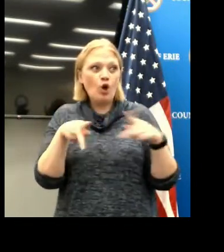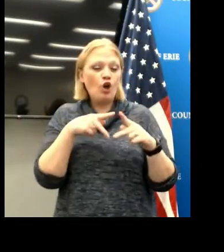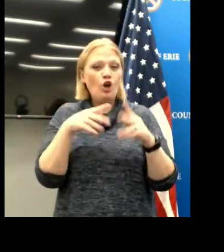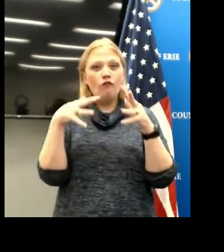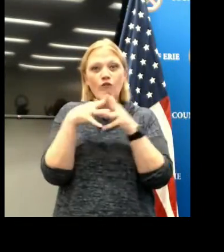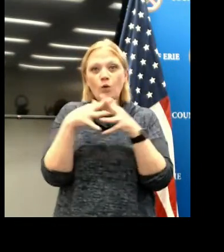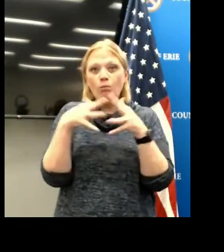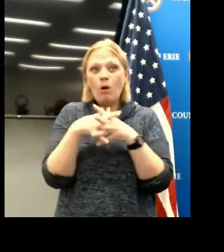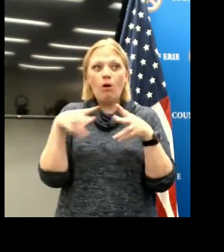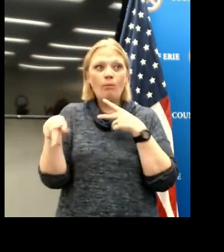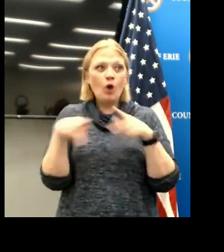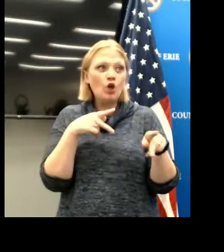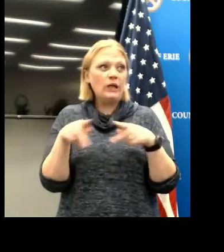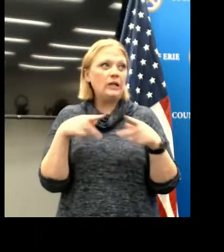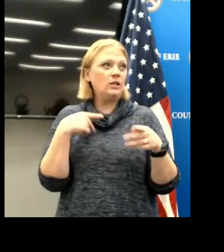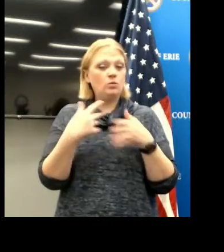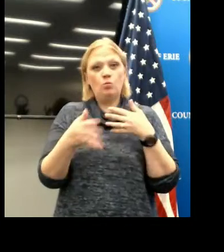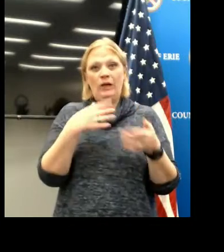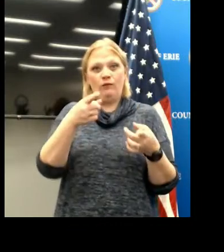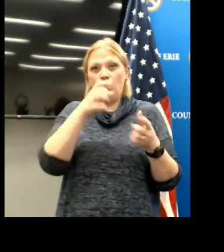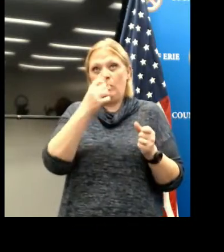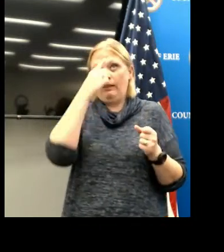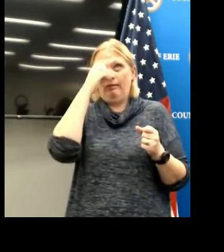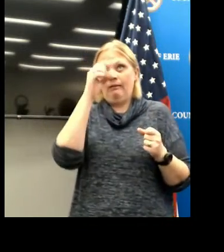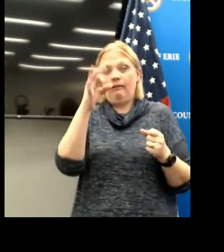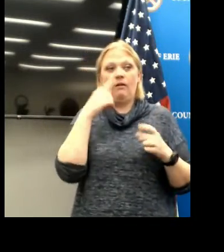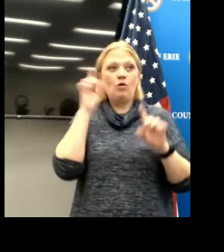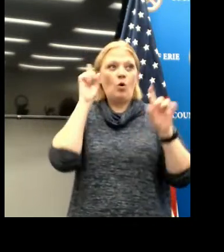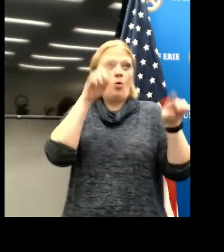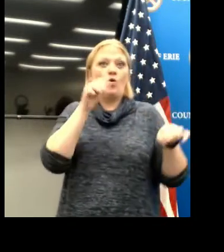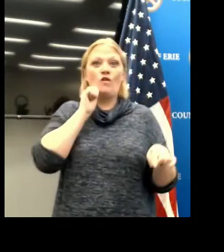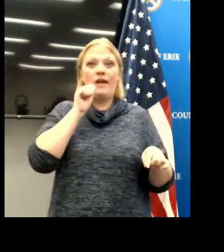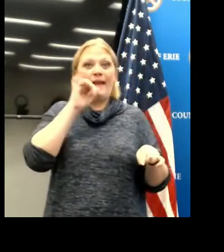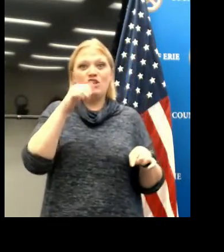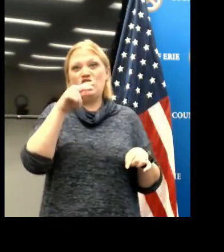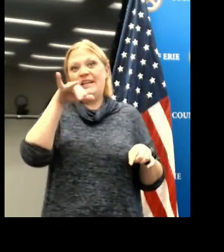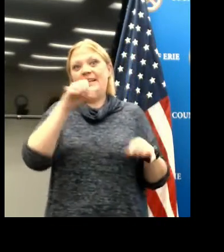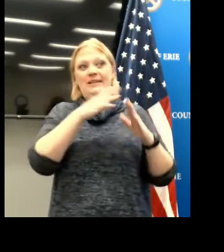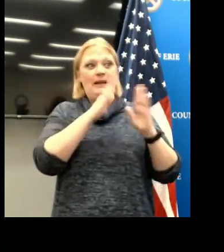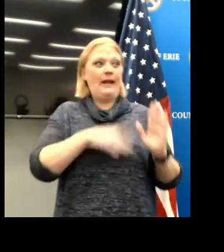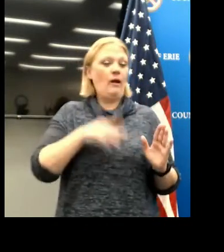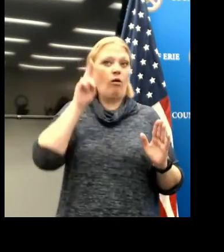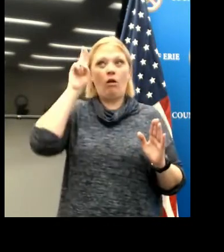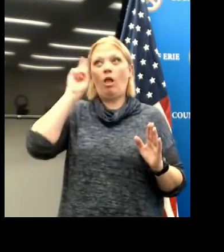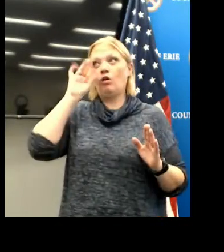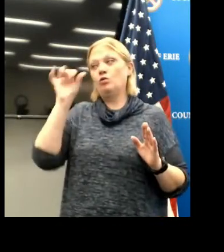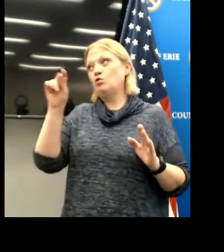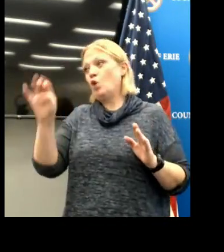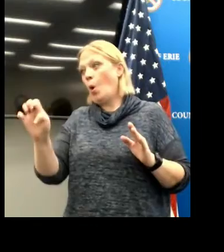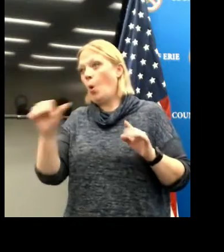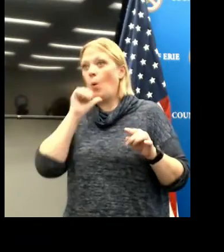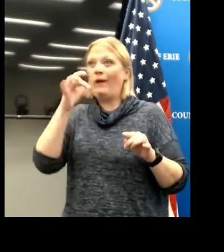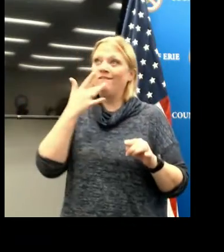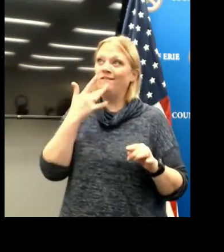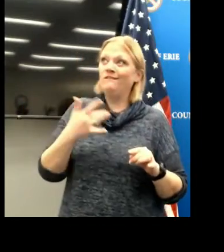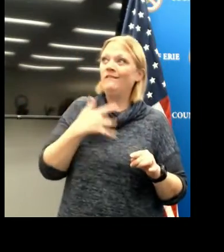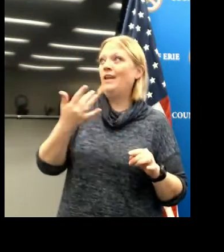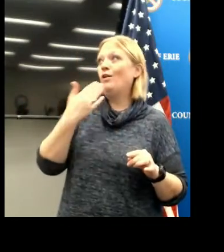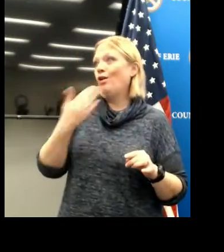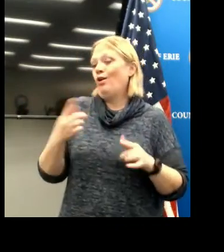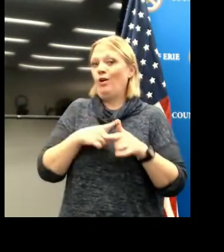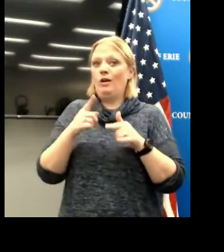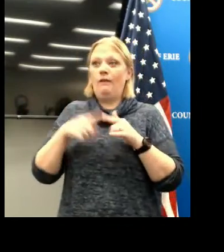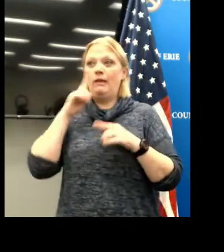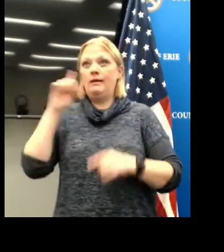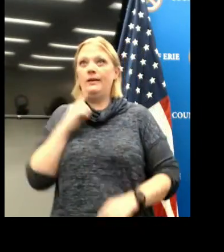football parties, you name it, going over to Aunt Ginny's house. And Uncle Joe's there, and Uncle Joe's not feeling so good, and Uncle Joe